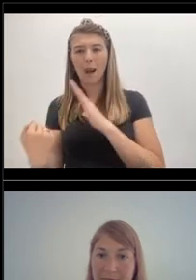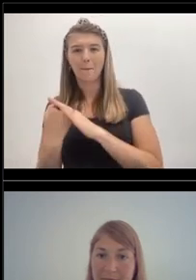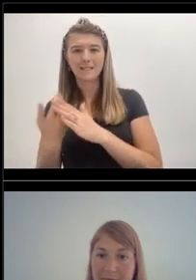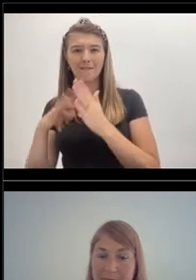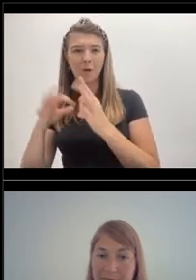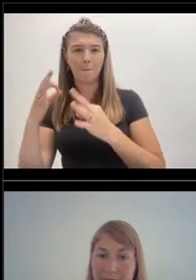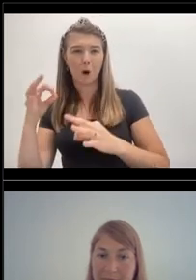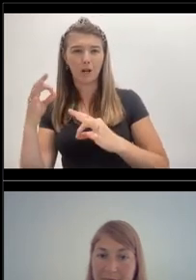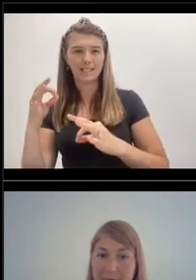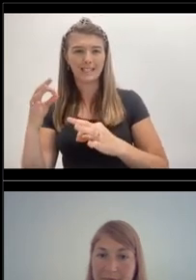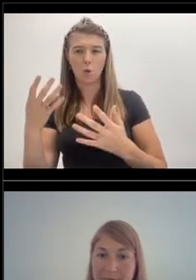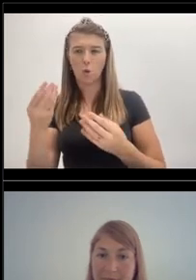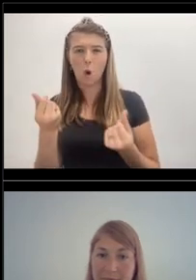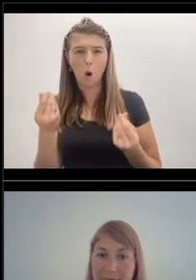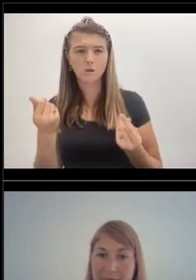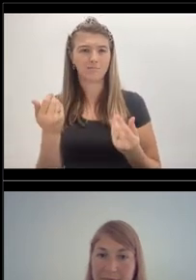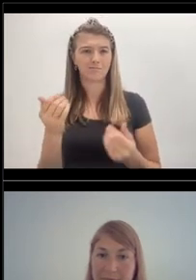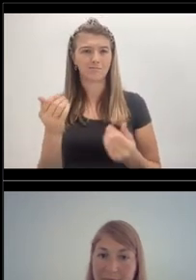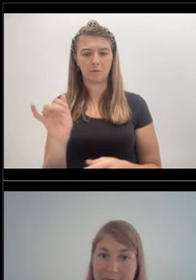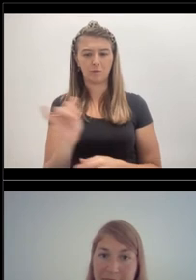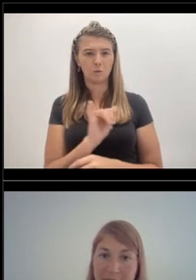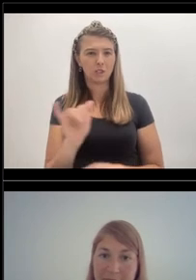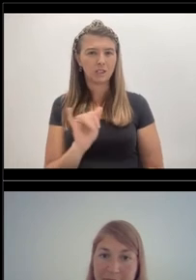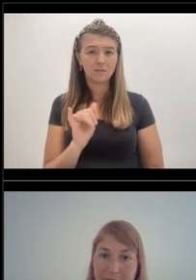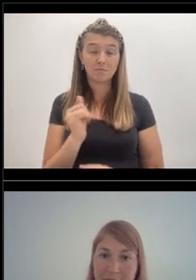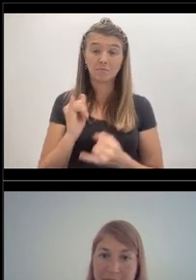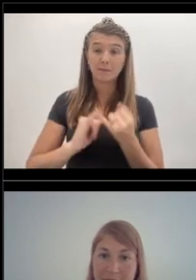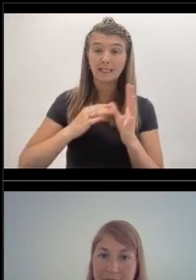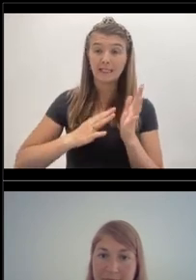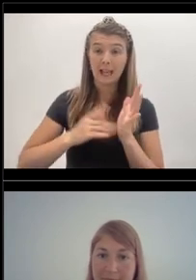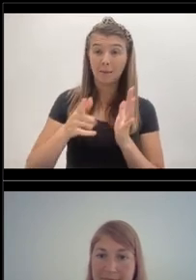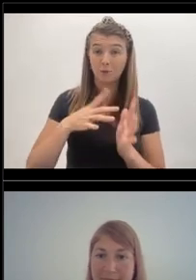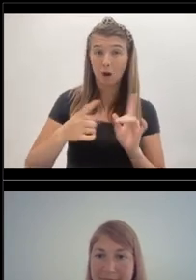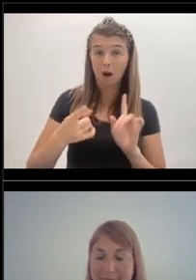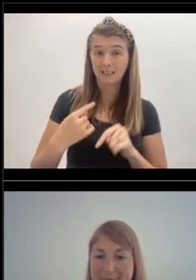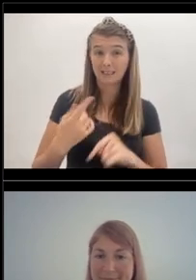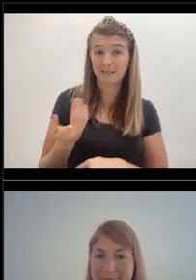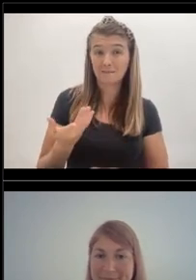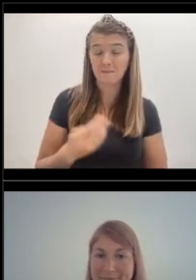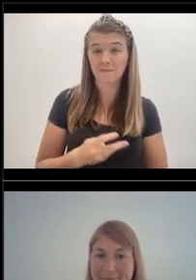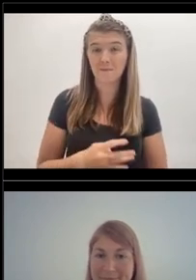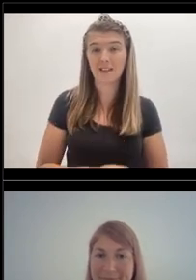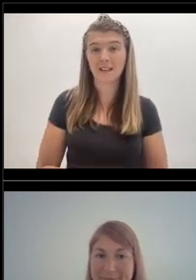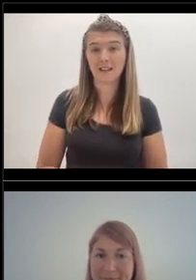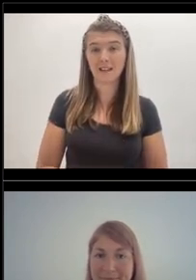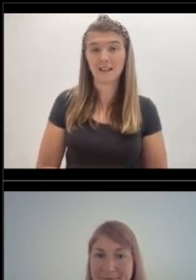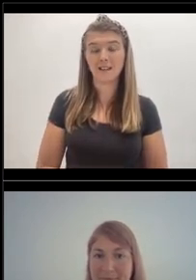much it costs to recycle plastics? Sam, do you want to have a go at that one? Sure.